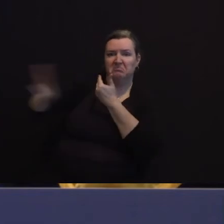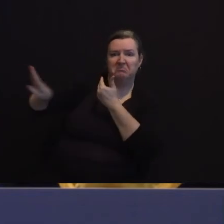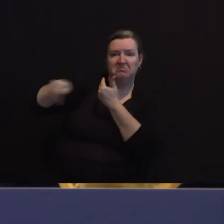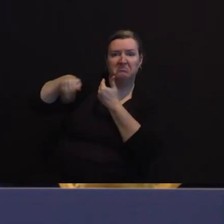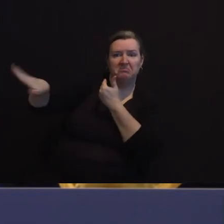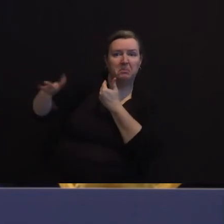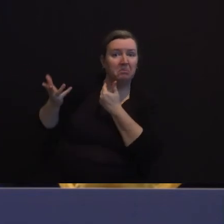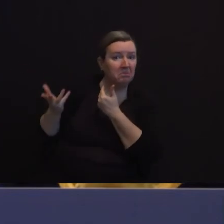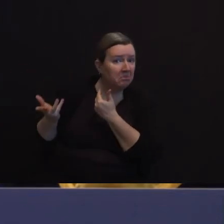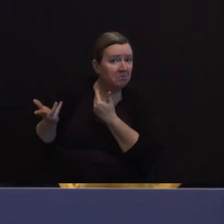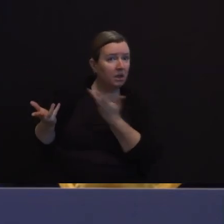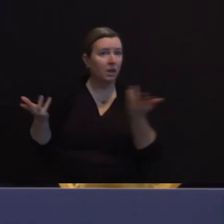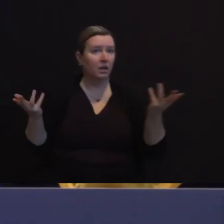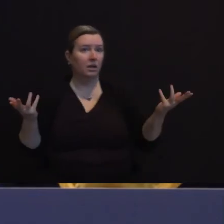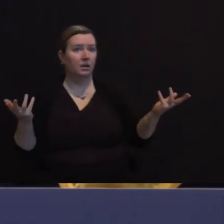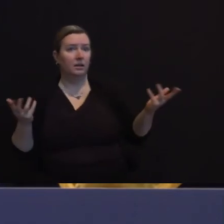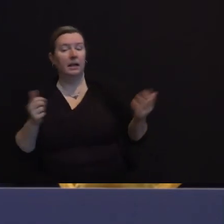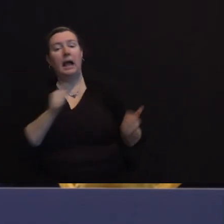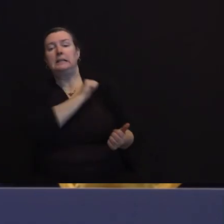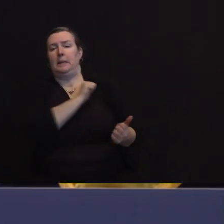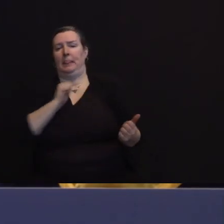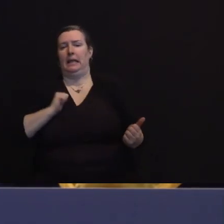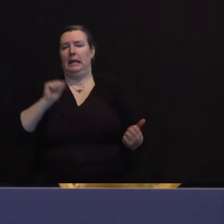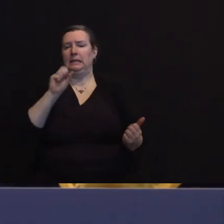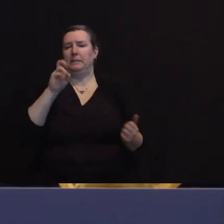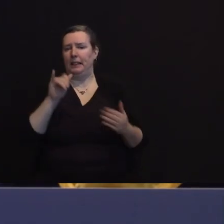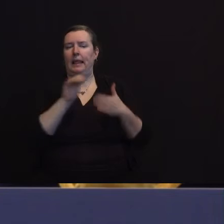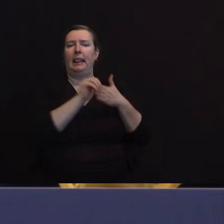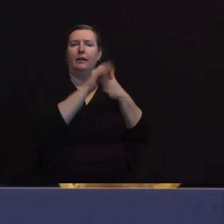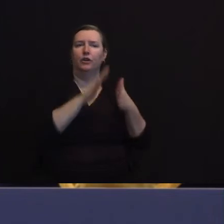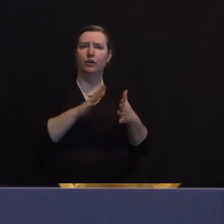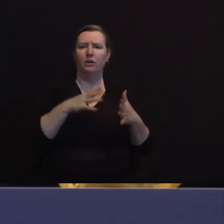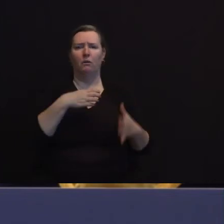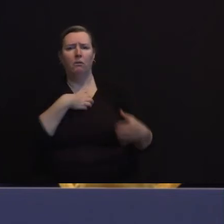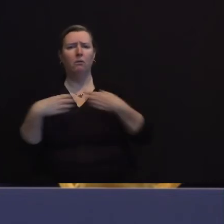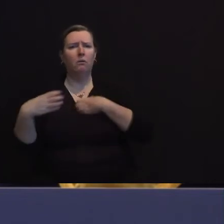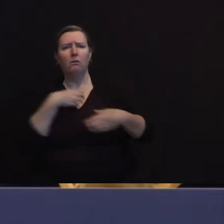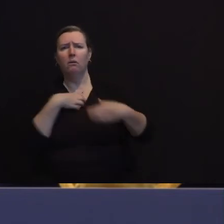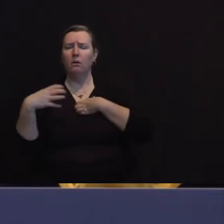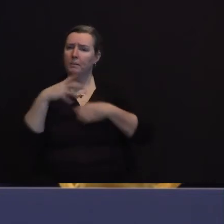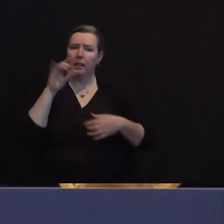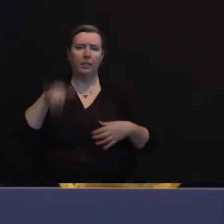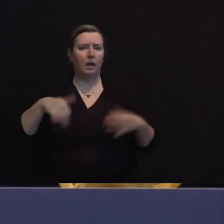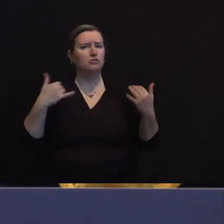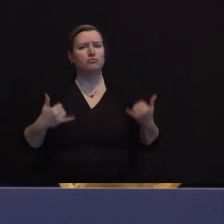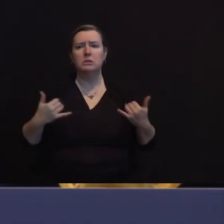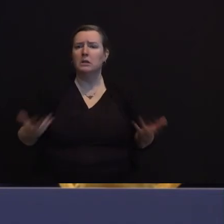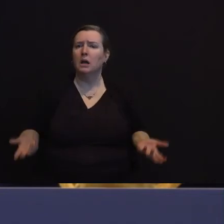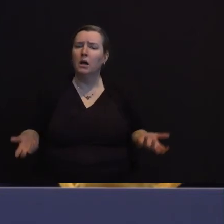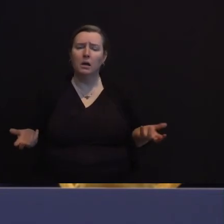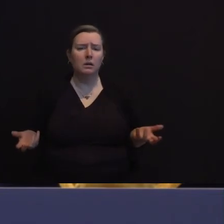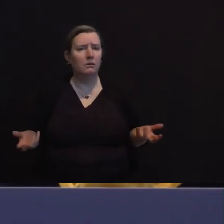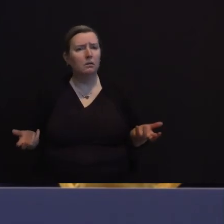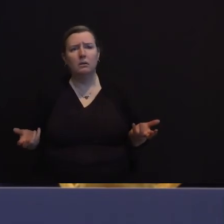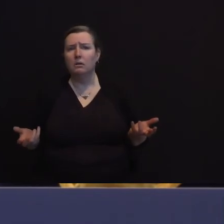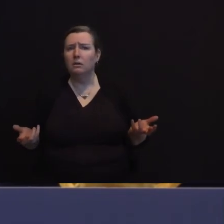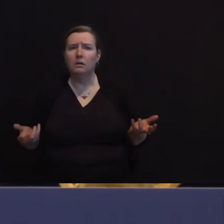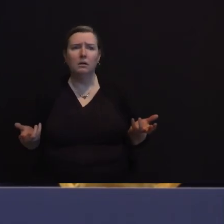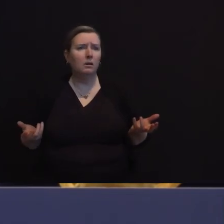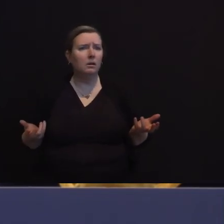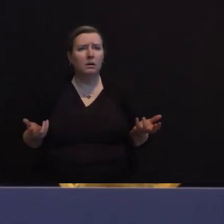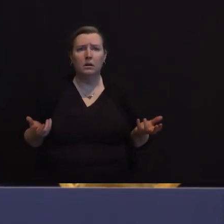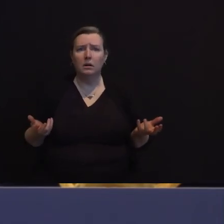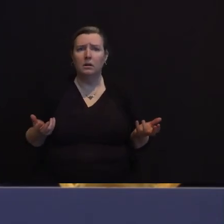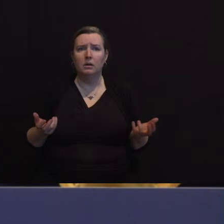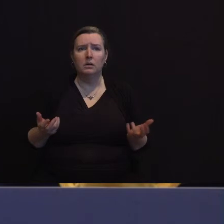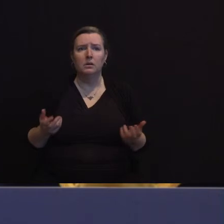Leader Bramnick was ranting about this earlier today. You and the Commissioner a couple of weeks ago specifically indicated that New